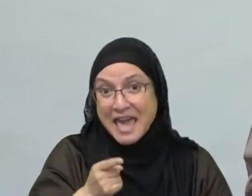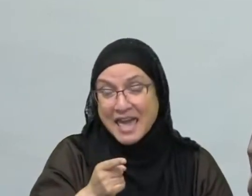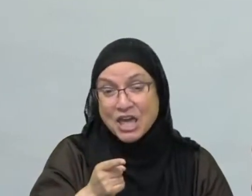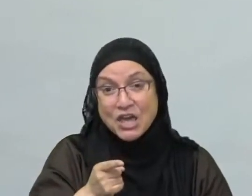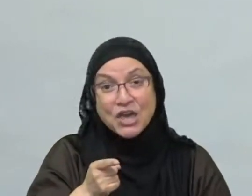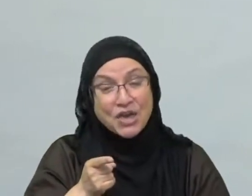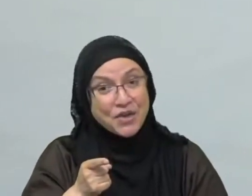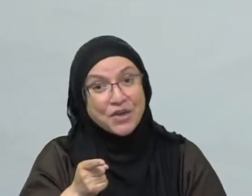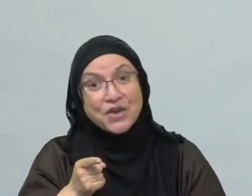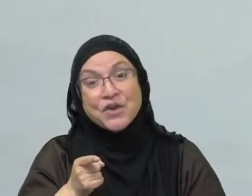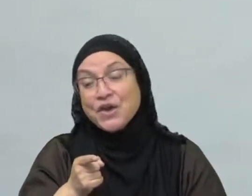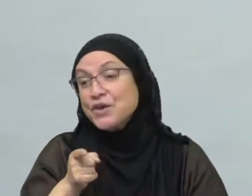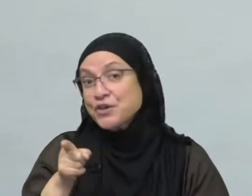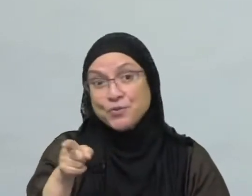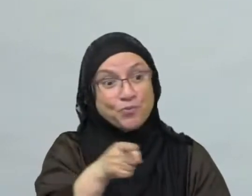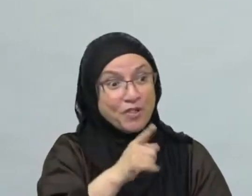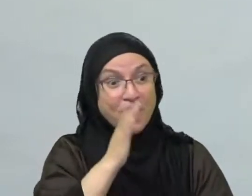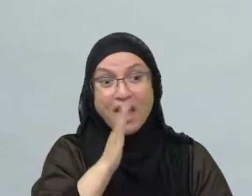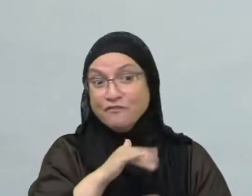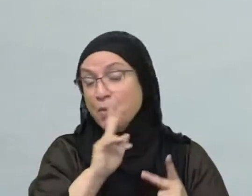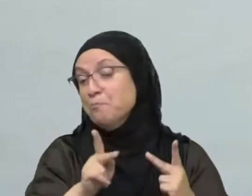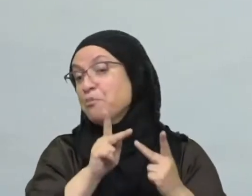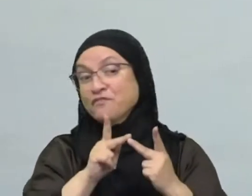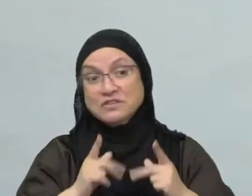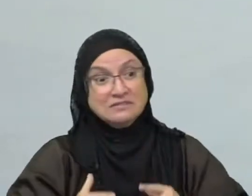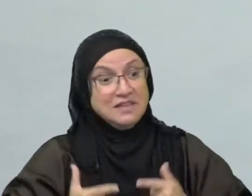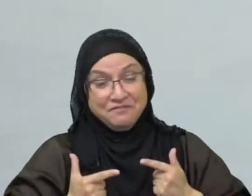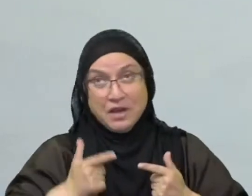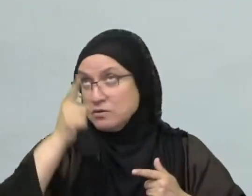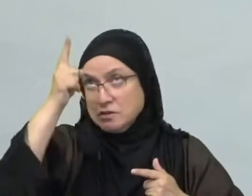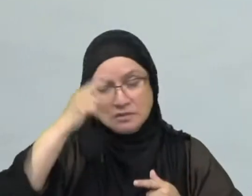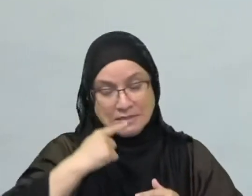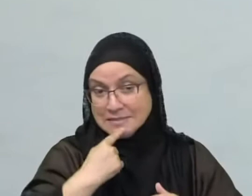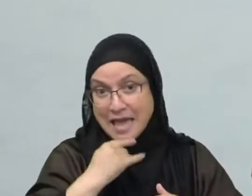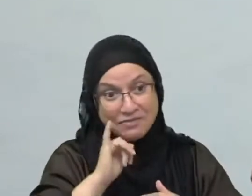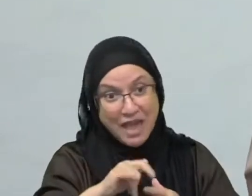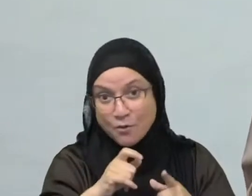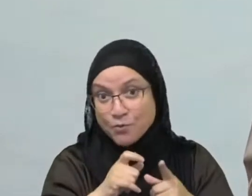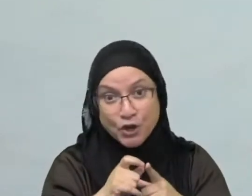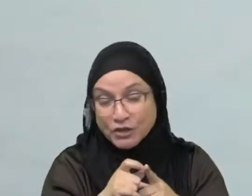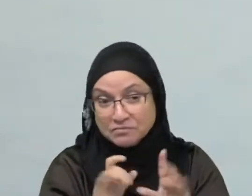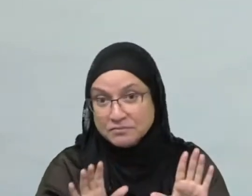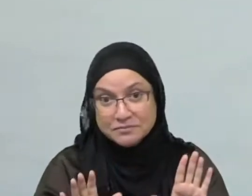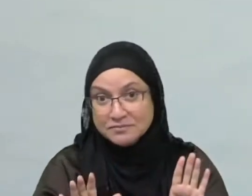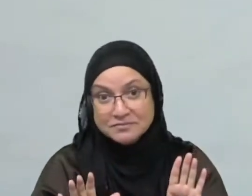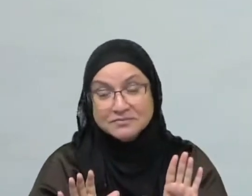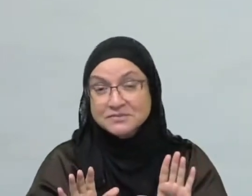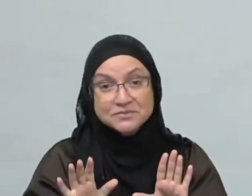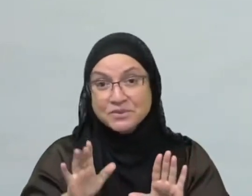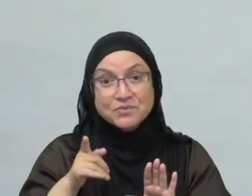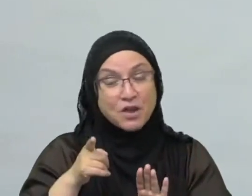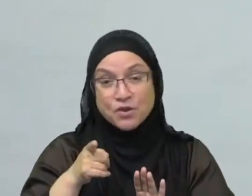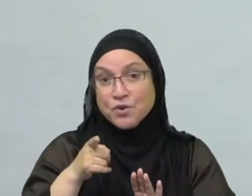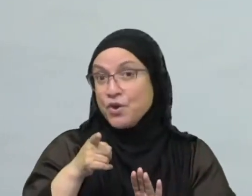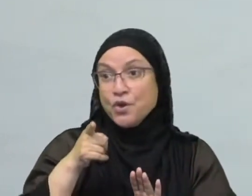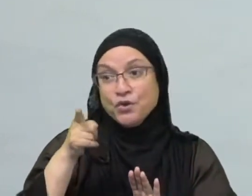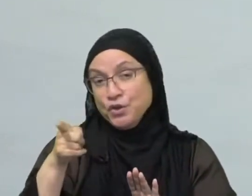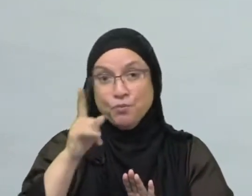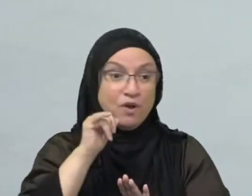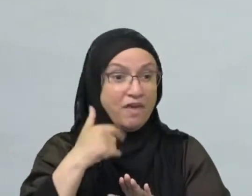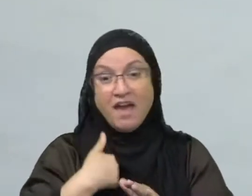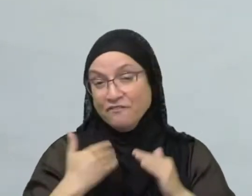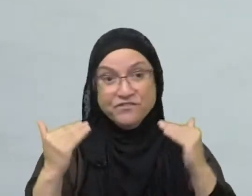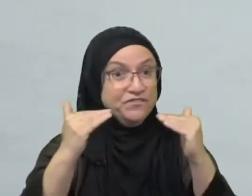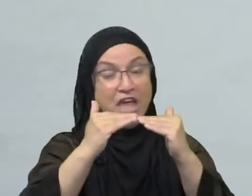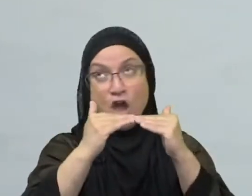this life. And sometimes, you know how we comfort ourselves? We think about just the day of judgment and payback.